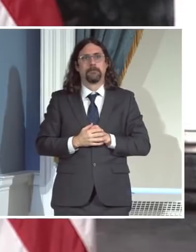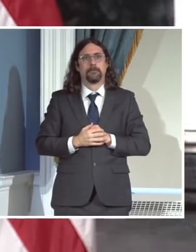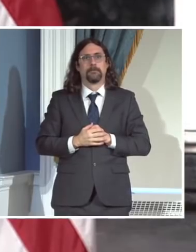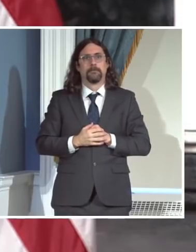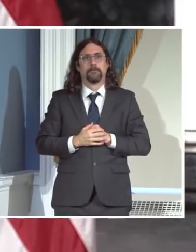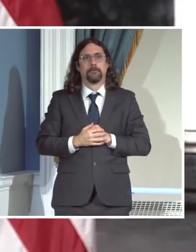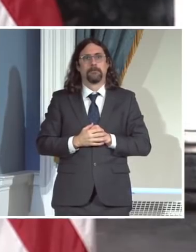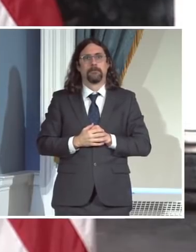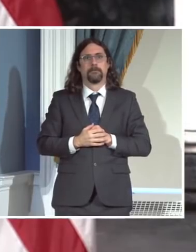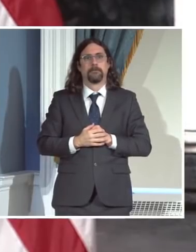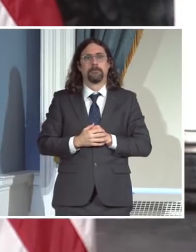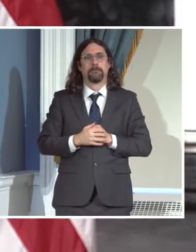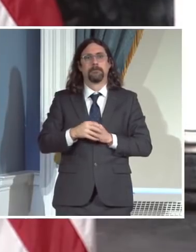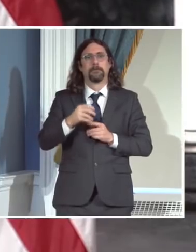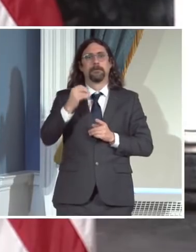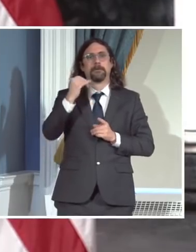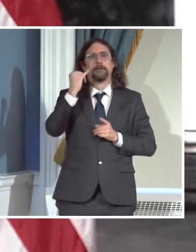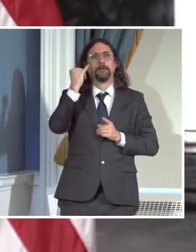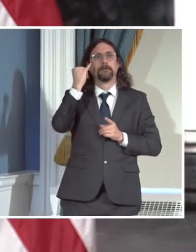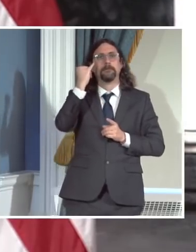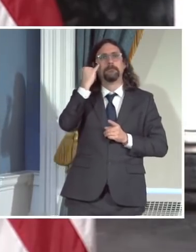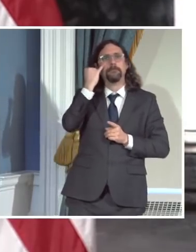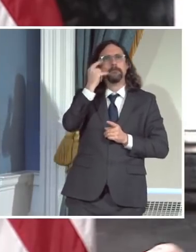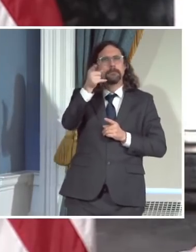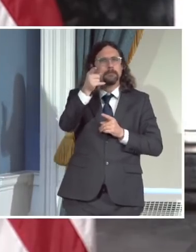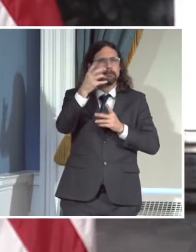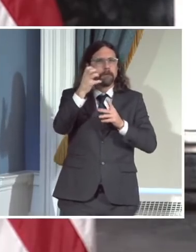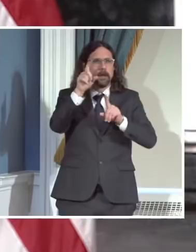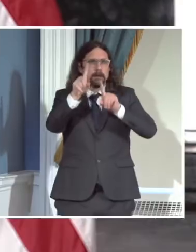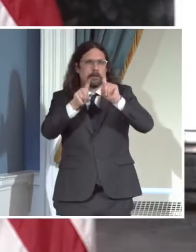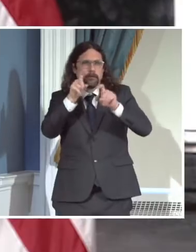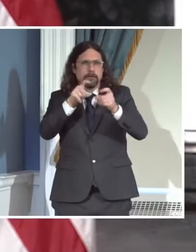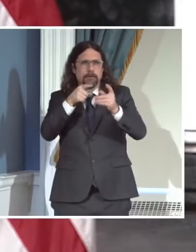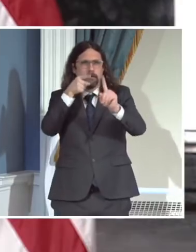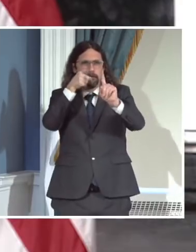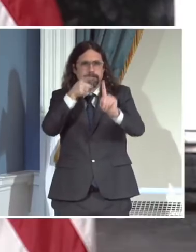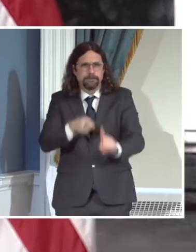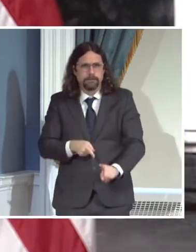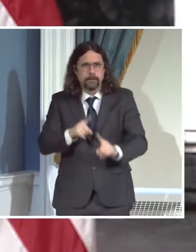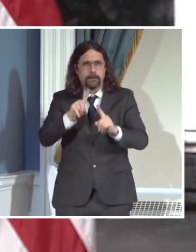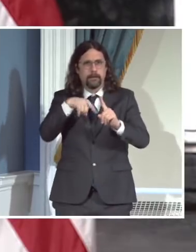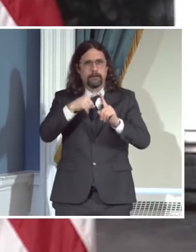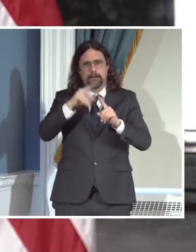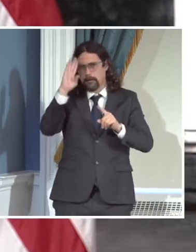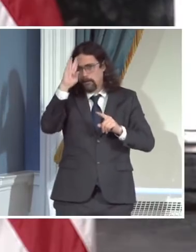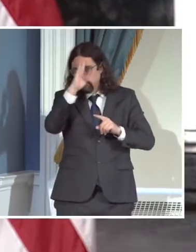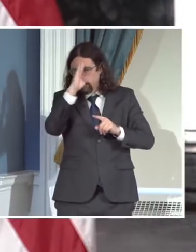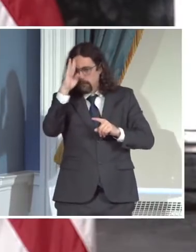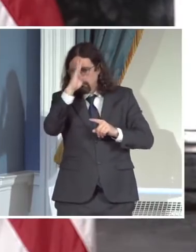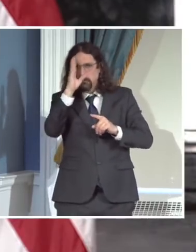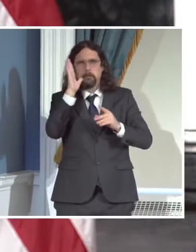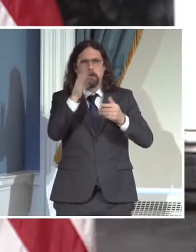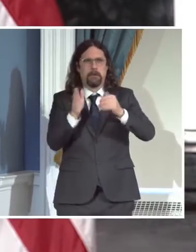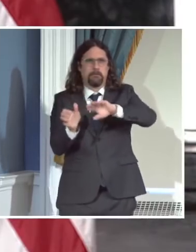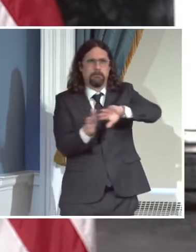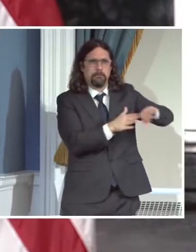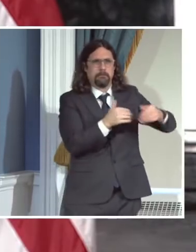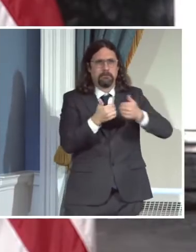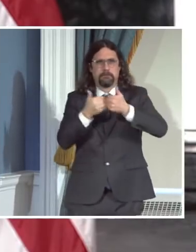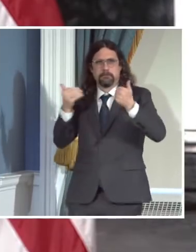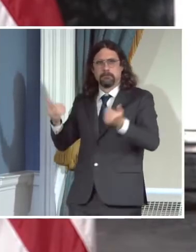with Dr. Katz after this press conference. You can save those questions for later. And finally, Commissioner Shea is on the phone. And Olivia, just to